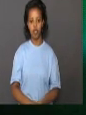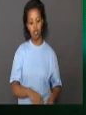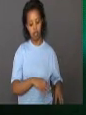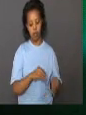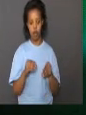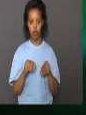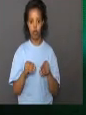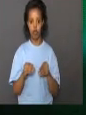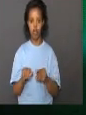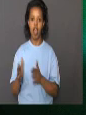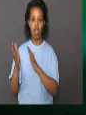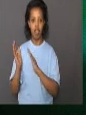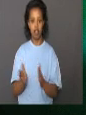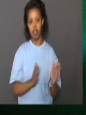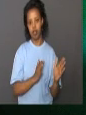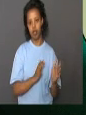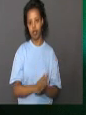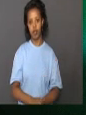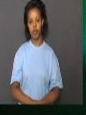Students, let's get ready.